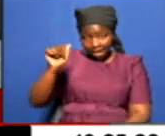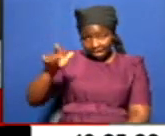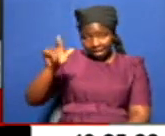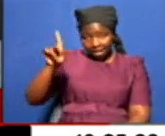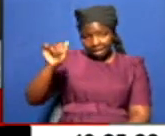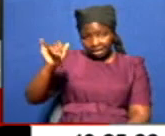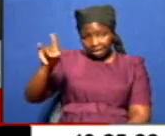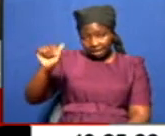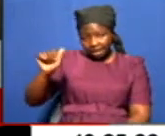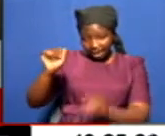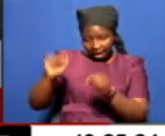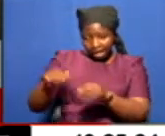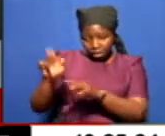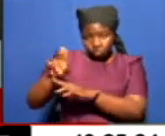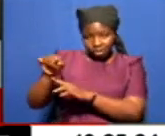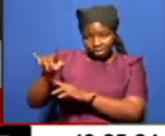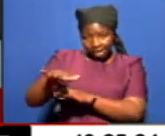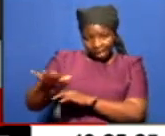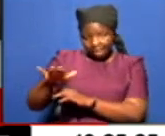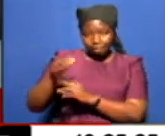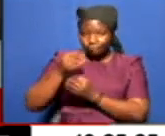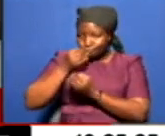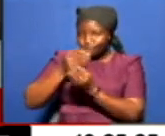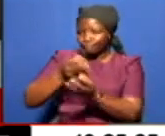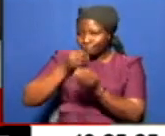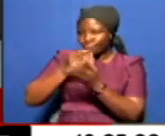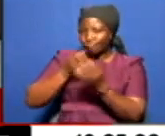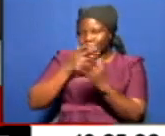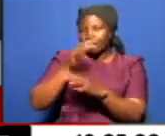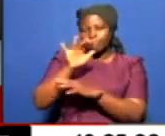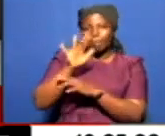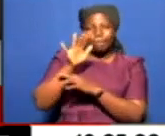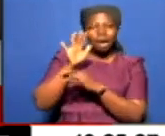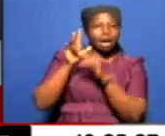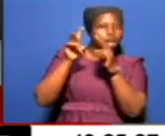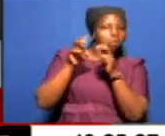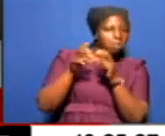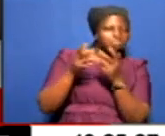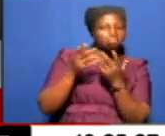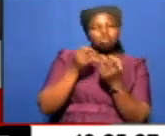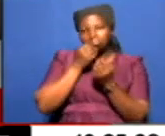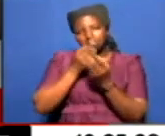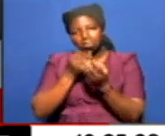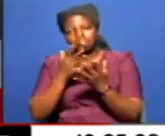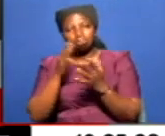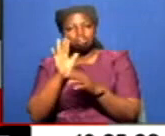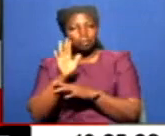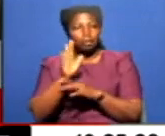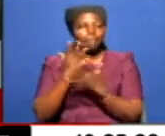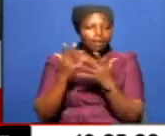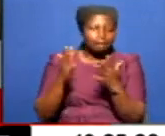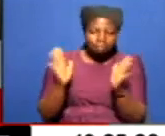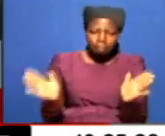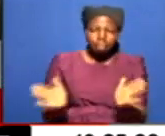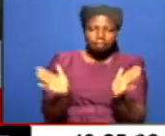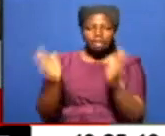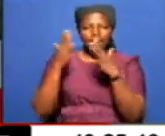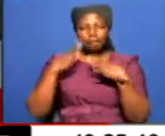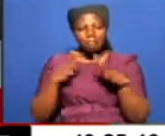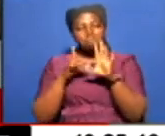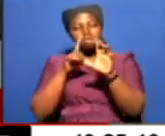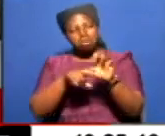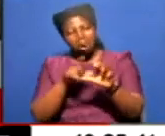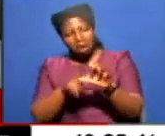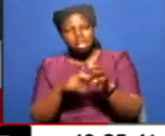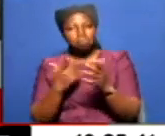their narratives, to air their incidents, trying to encourage people to join them, to recruit them, to radicalize